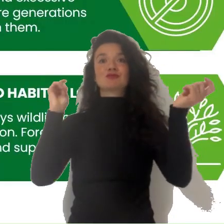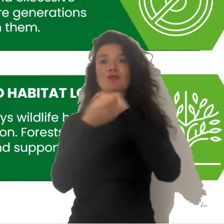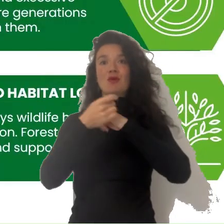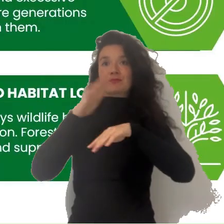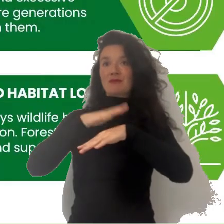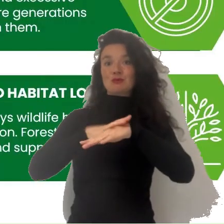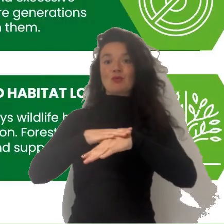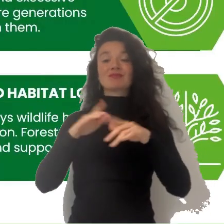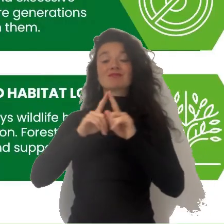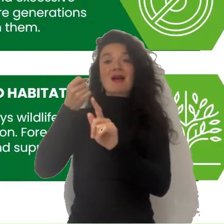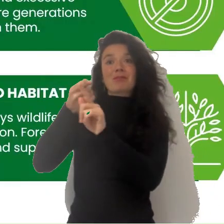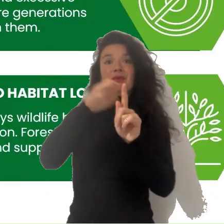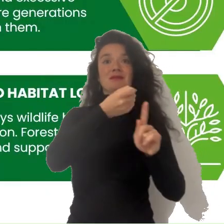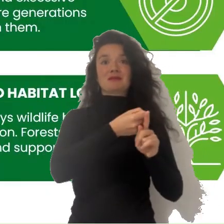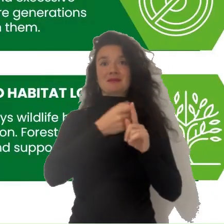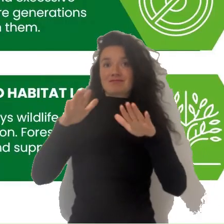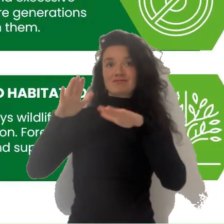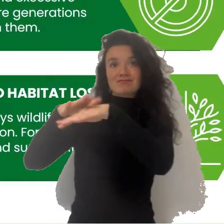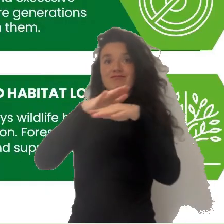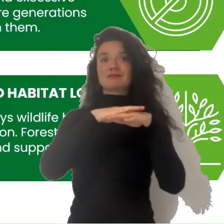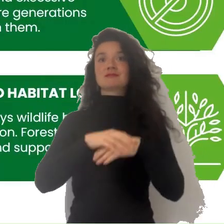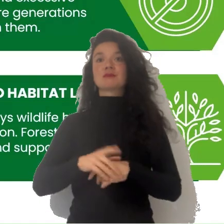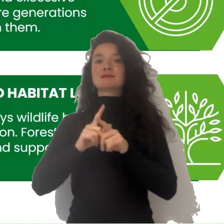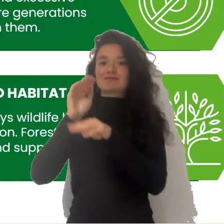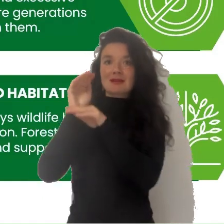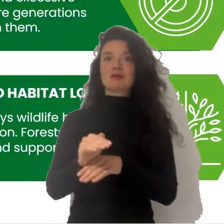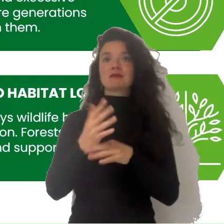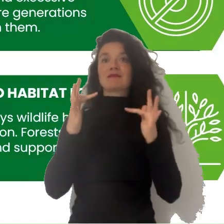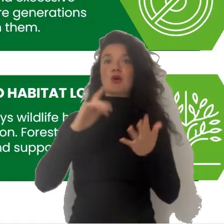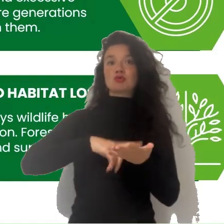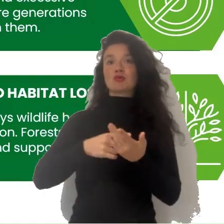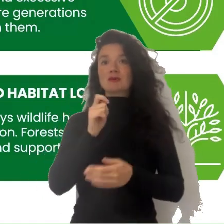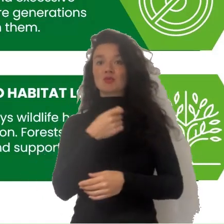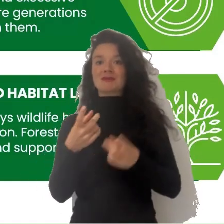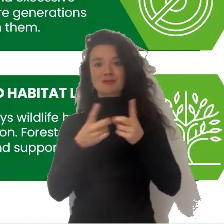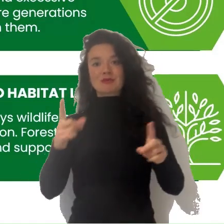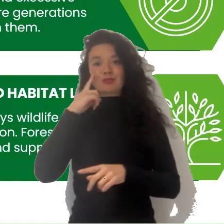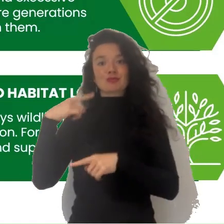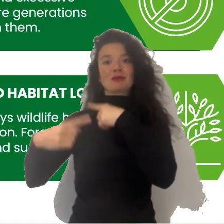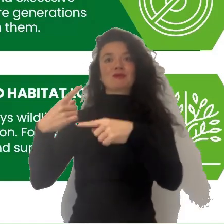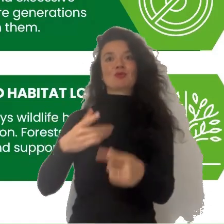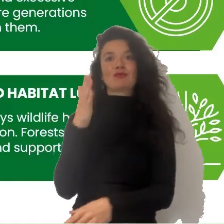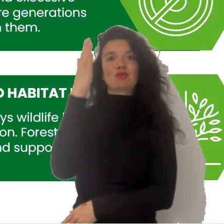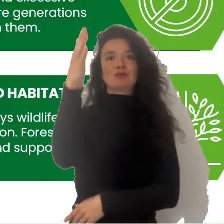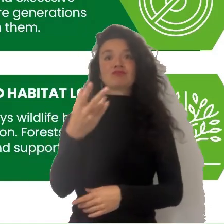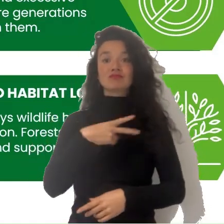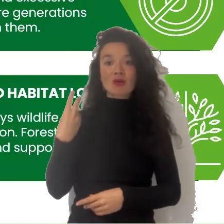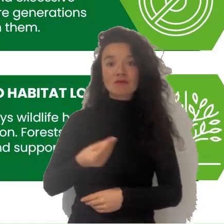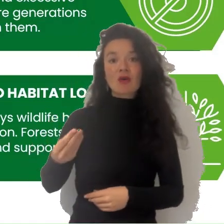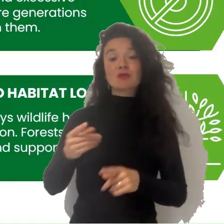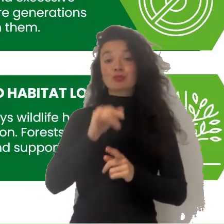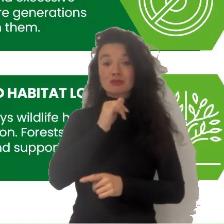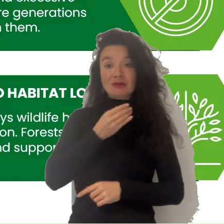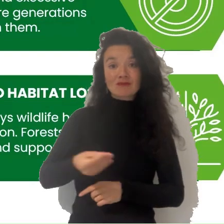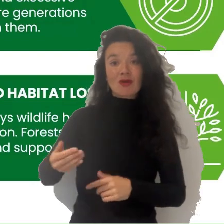Here are some main environmental issues that you may hear again. We'll start with climate change. As